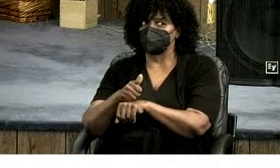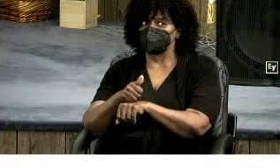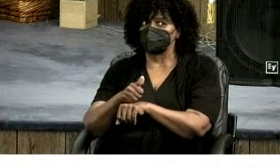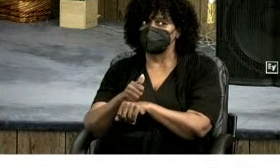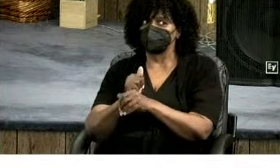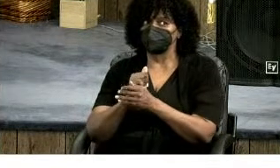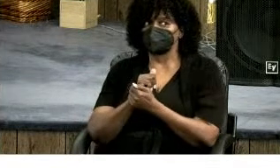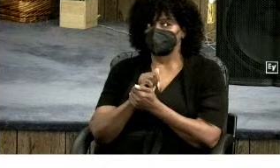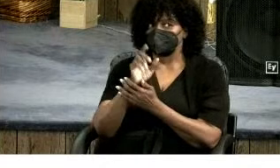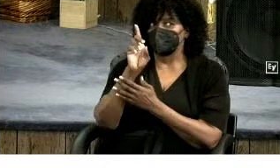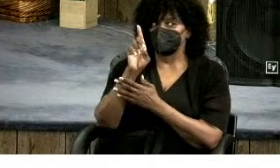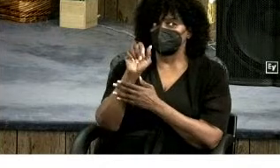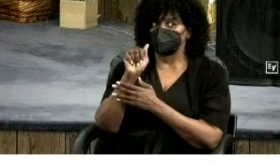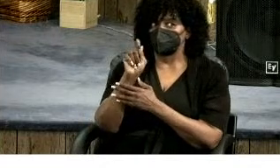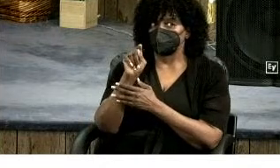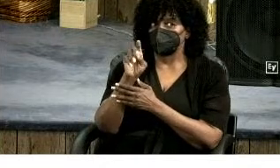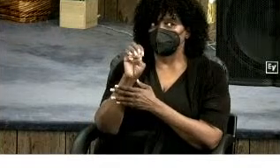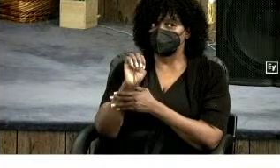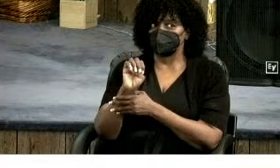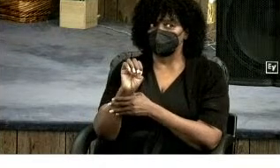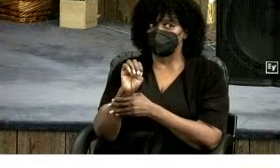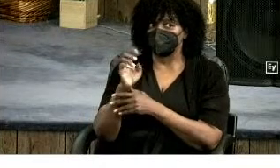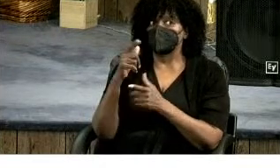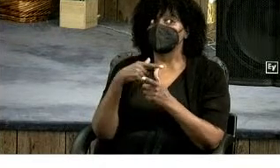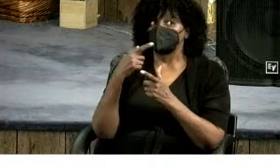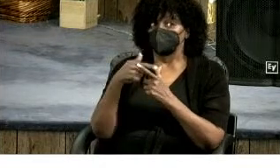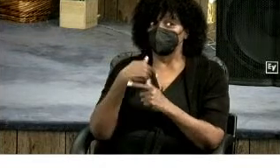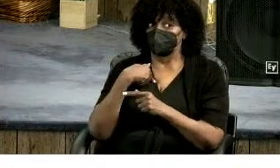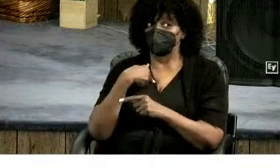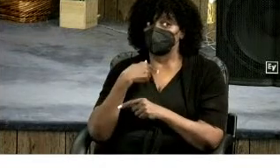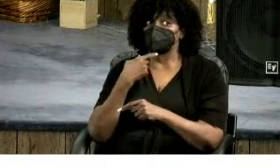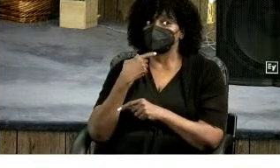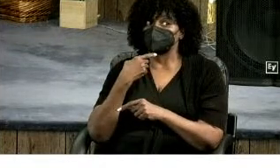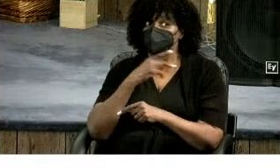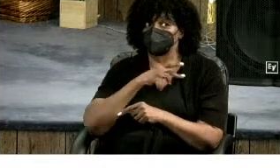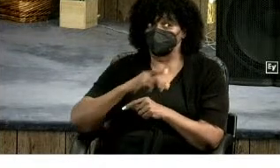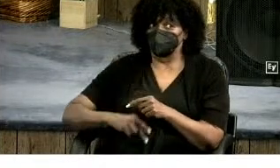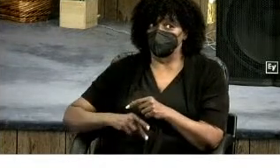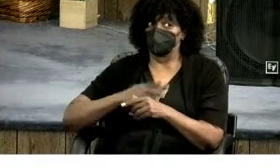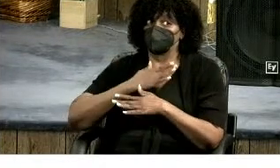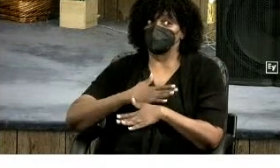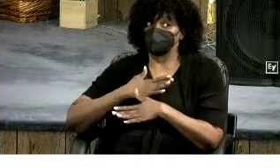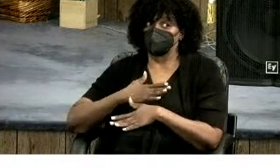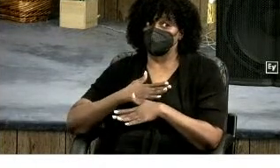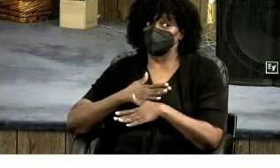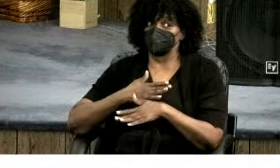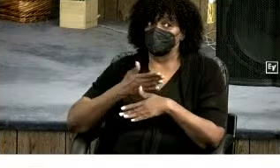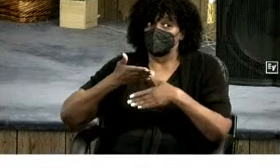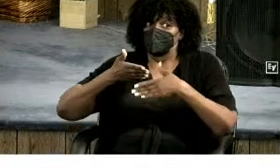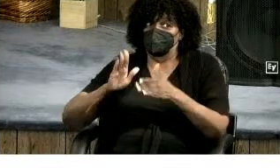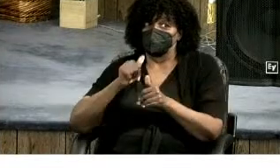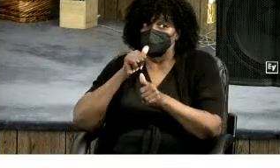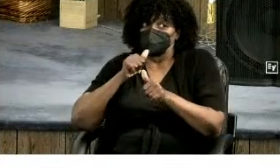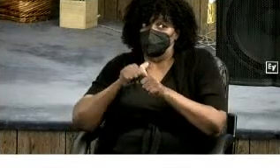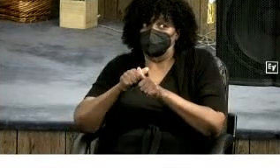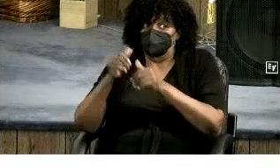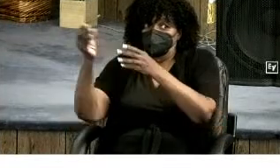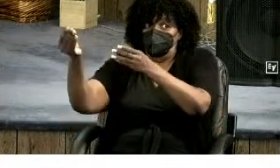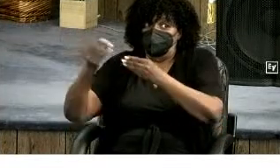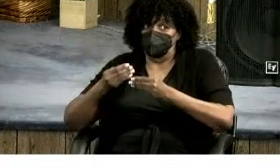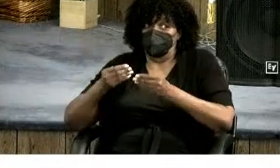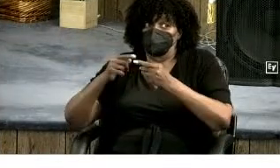Man, this is good, isn't it? In Nehemiah 2:7, then I said to the king, if it pleases the king, let the letters be given to